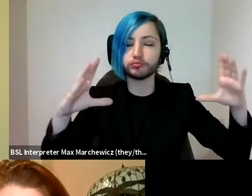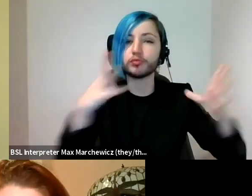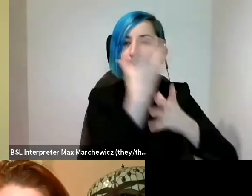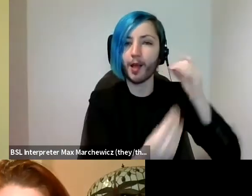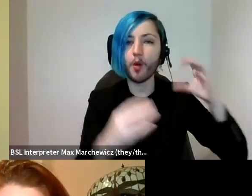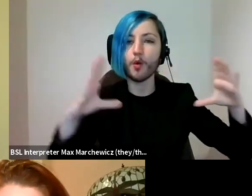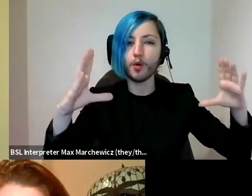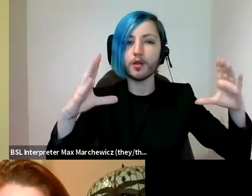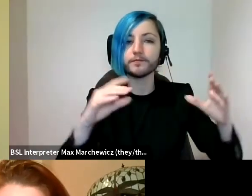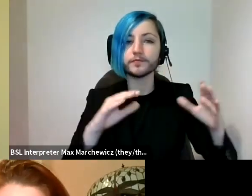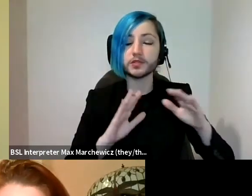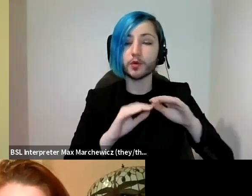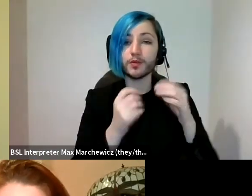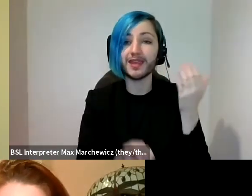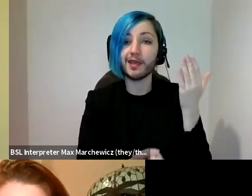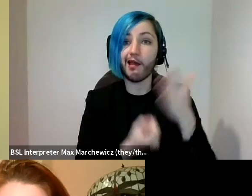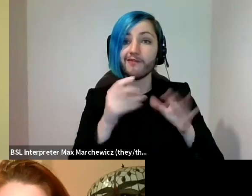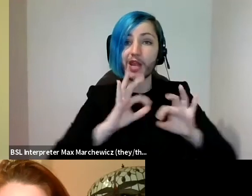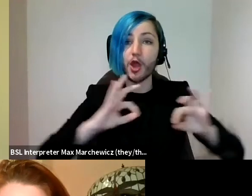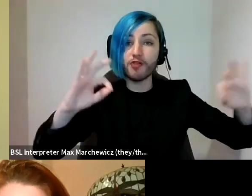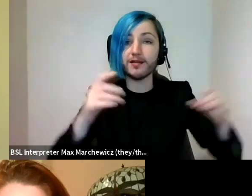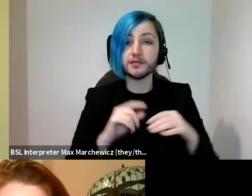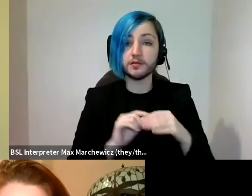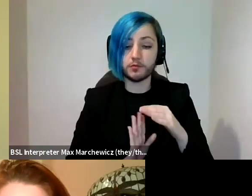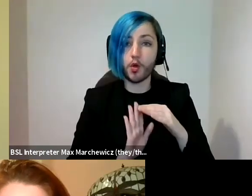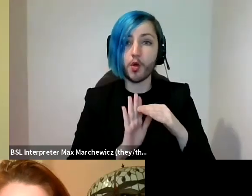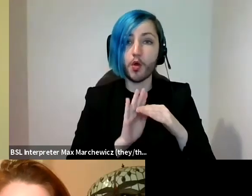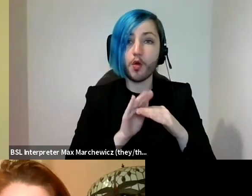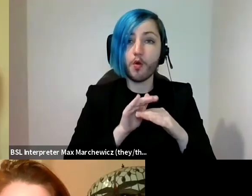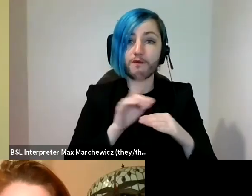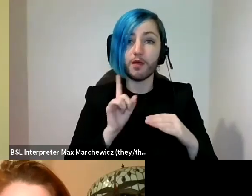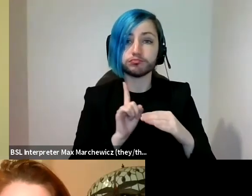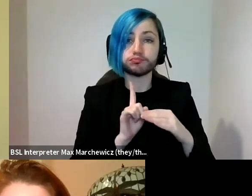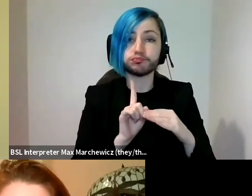actually pass the event horizon without too much difficulty.